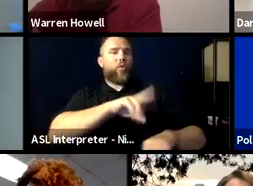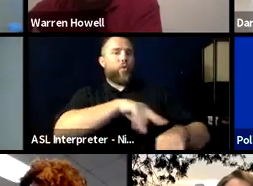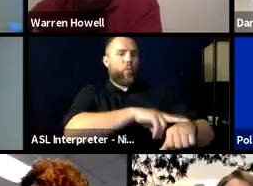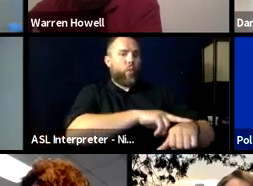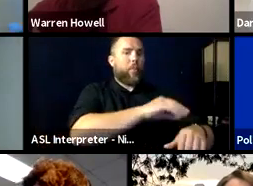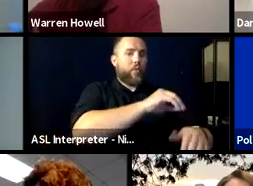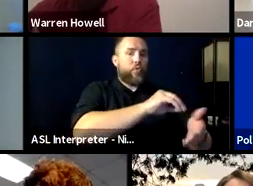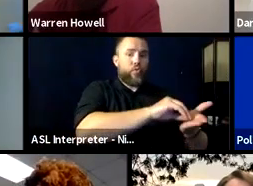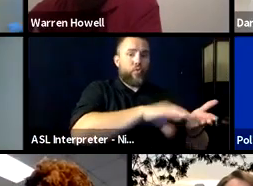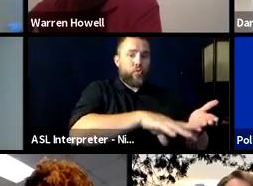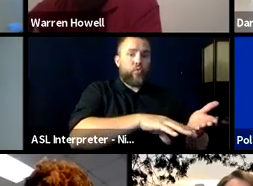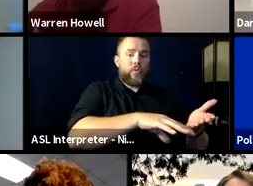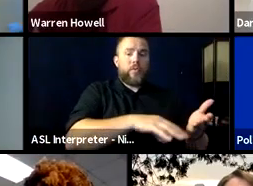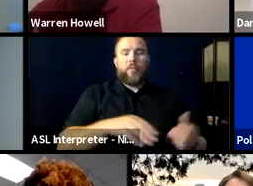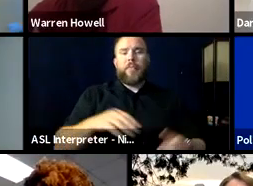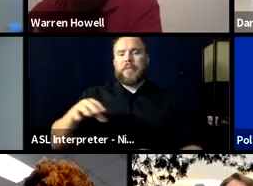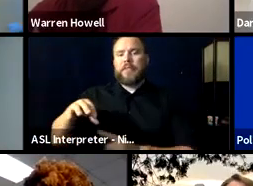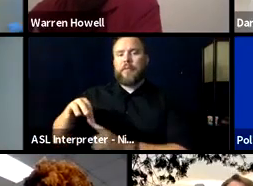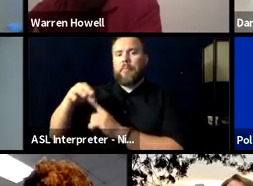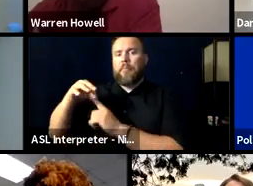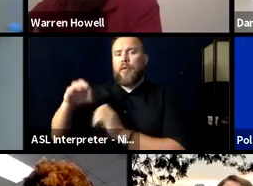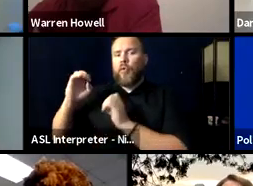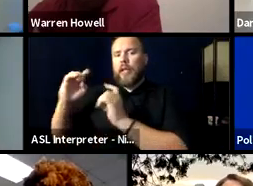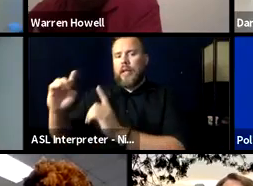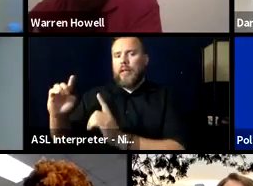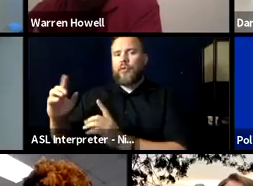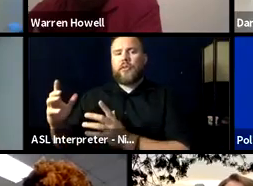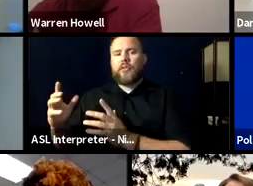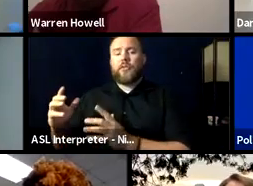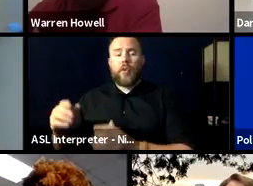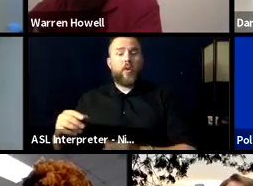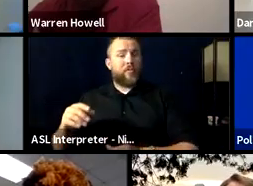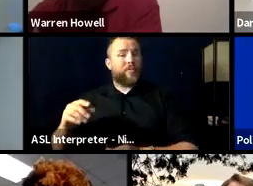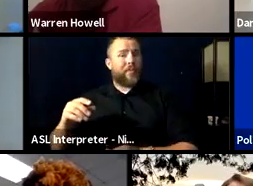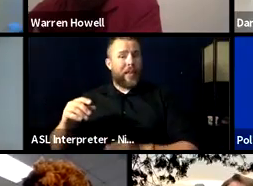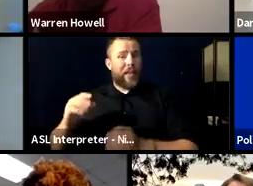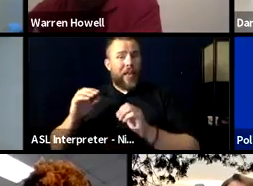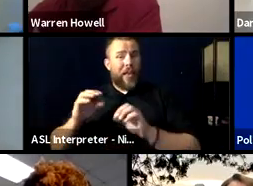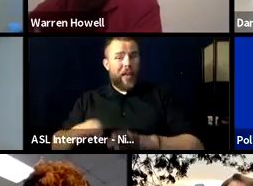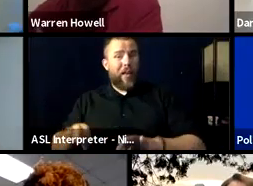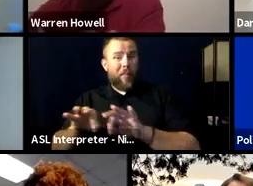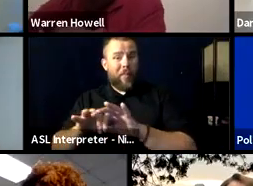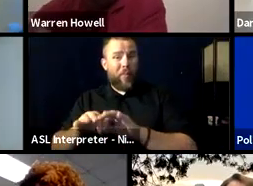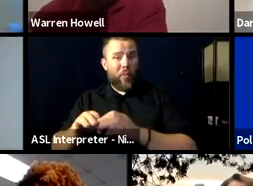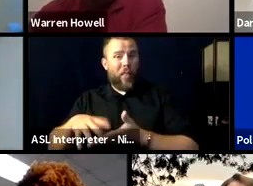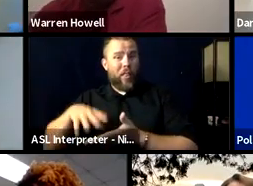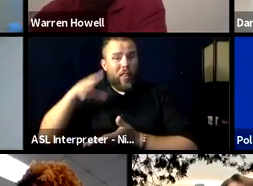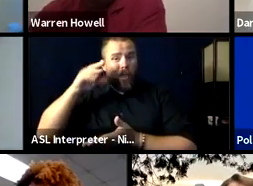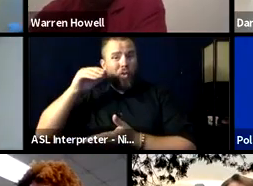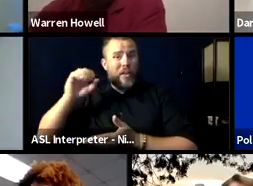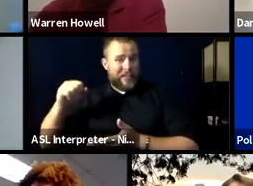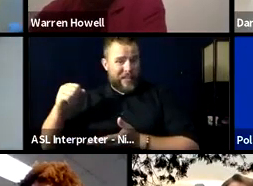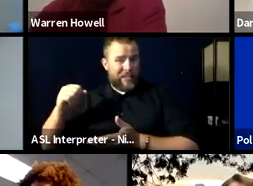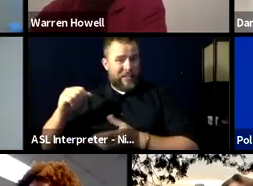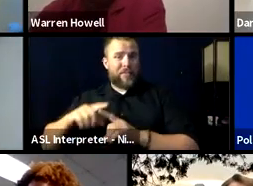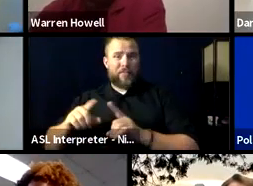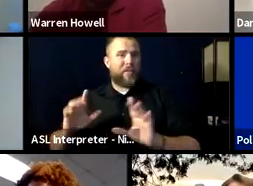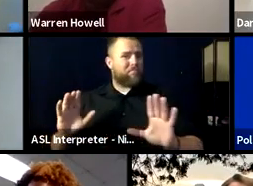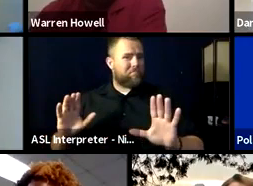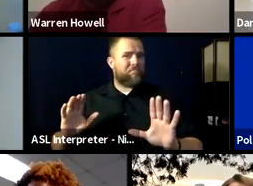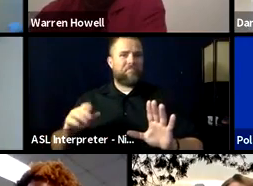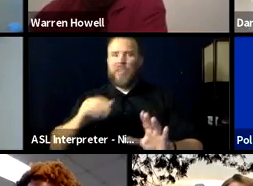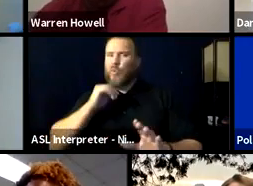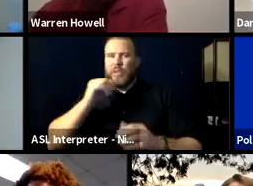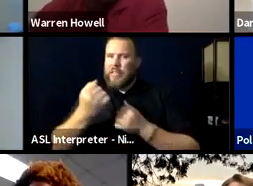it's more important than remote learning when it comes down to it. But right now it's not safe enough. And that's really all I have to say. Thank you for